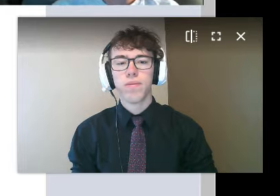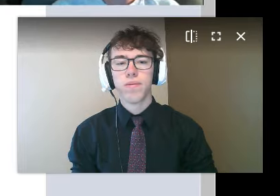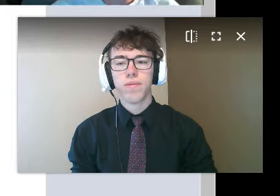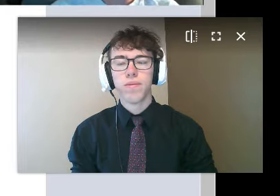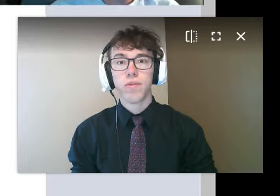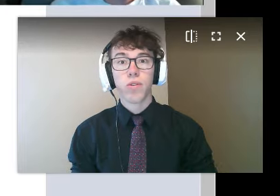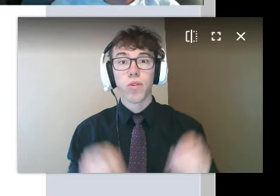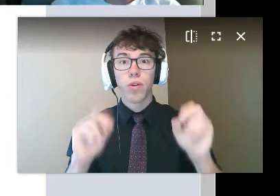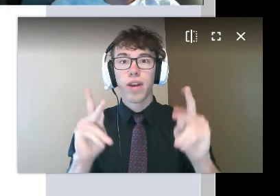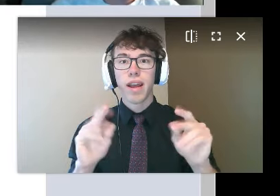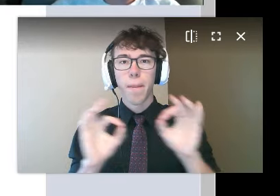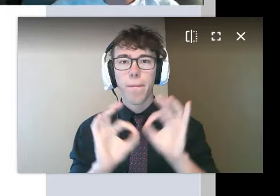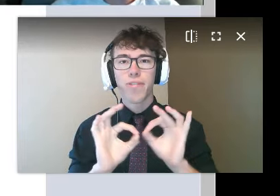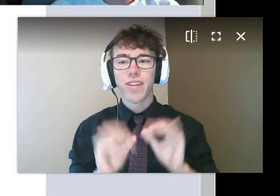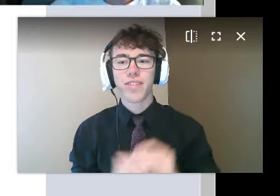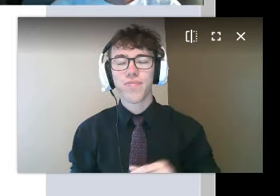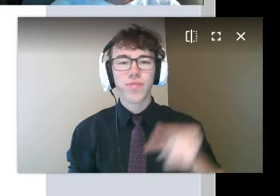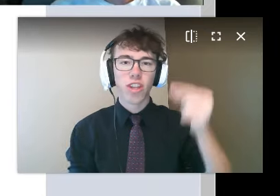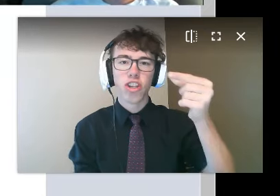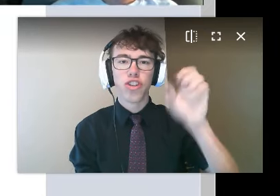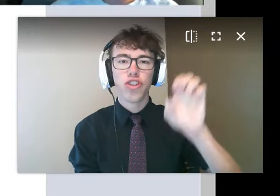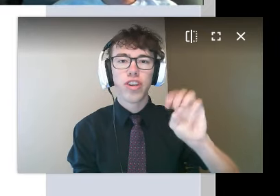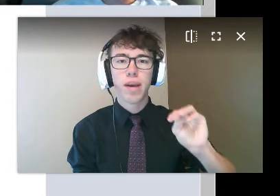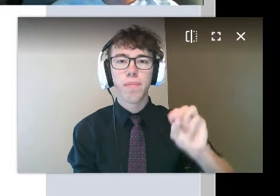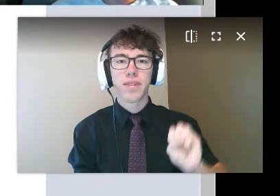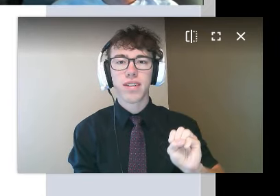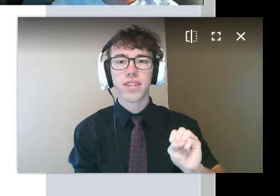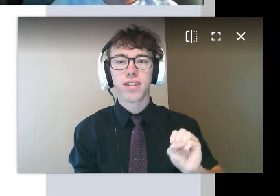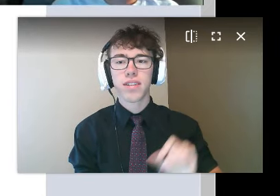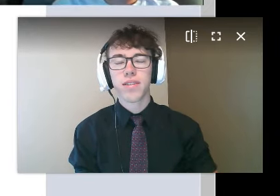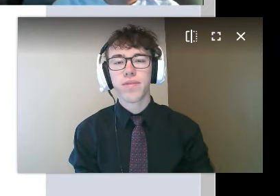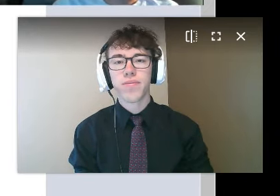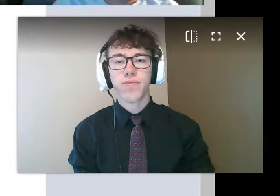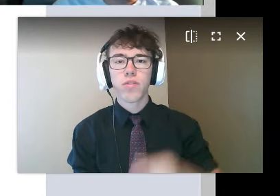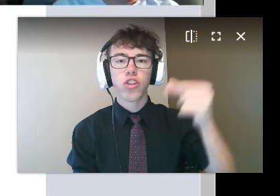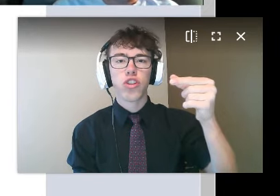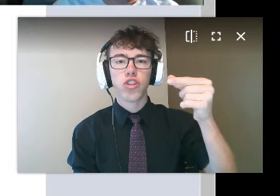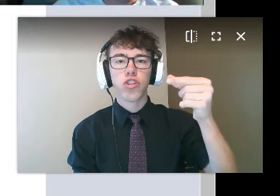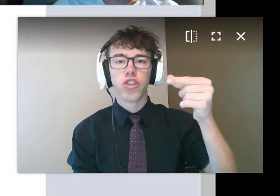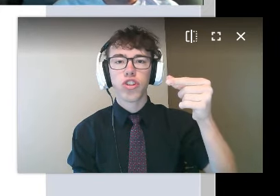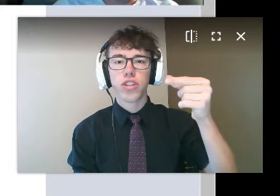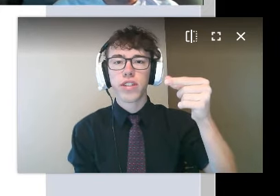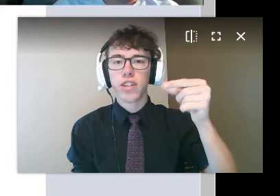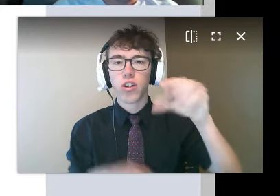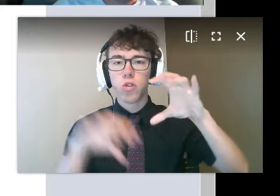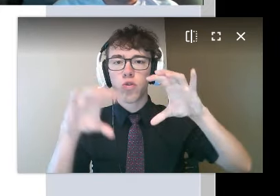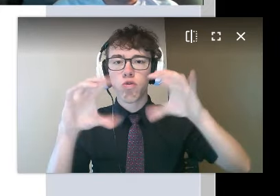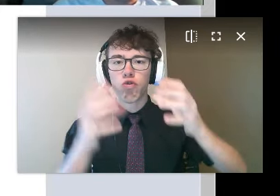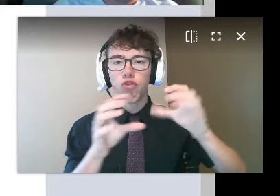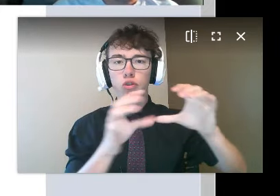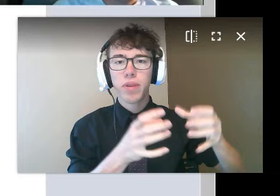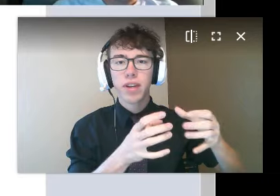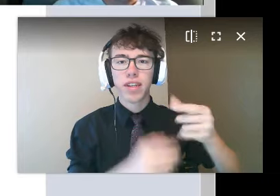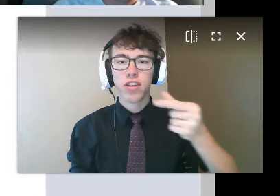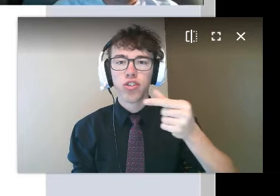Right, there we go. Gems. So GEMS stands for grouping.